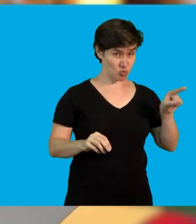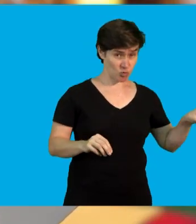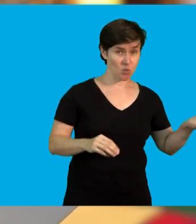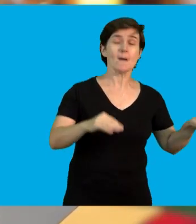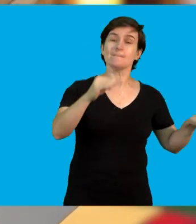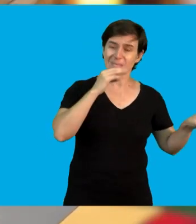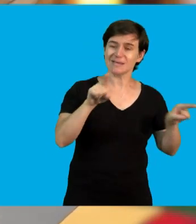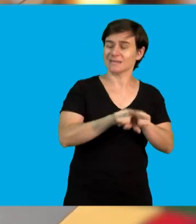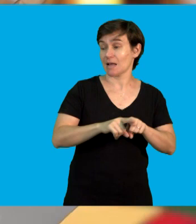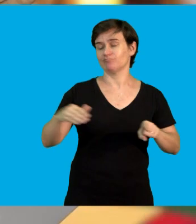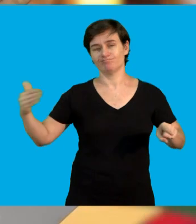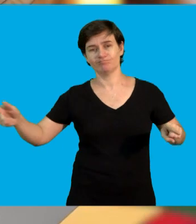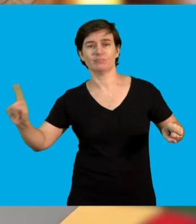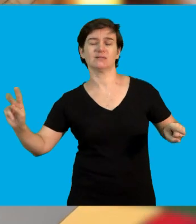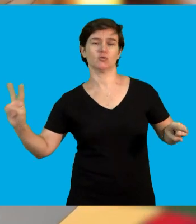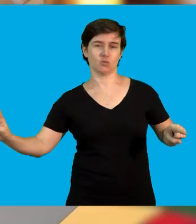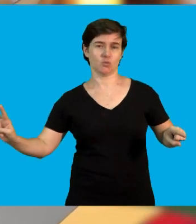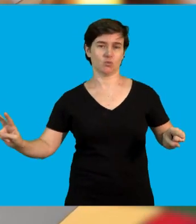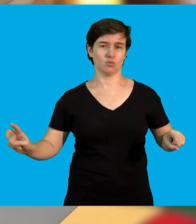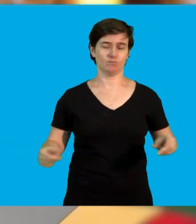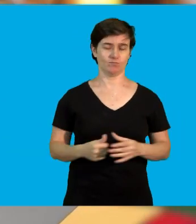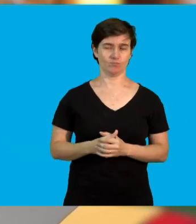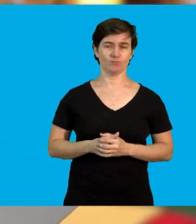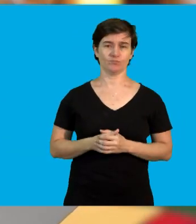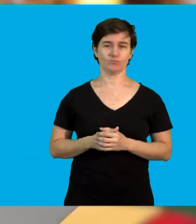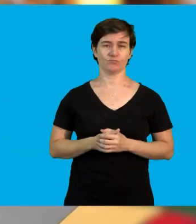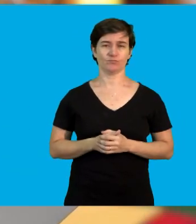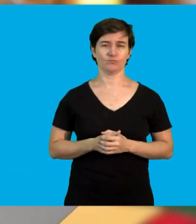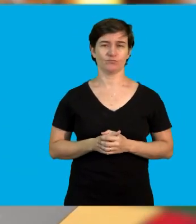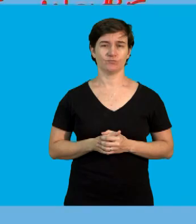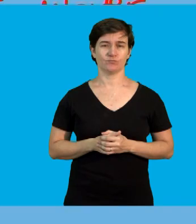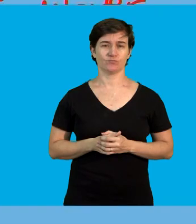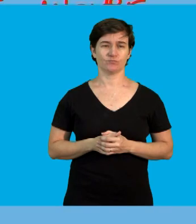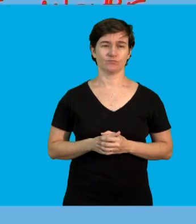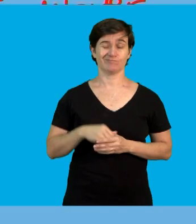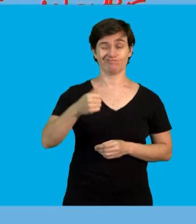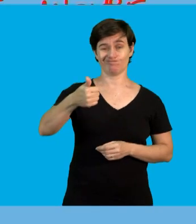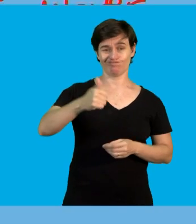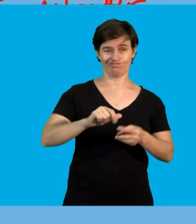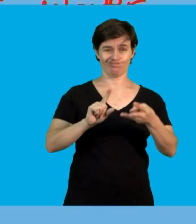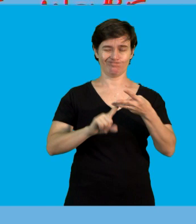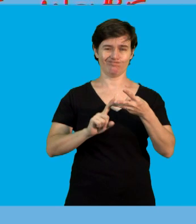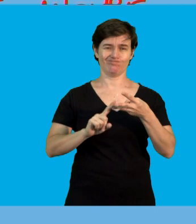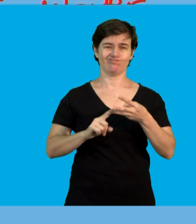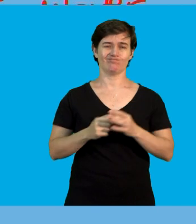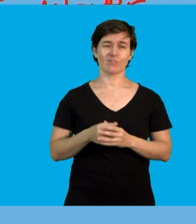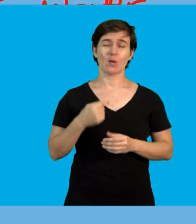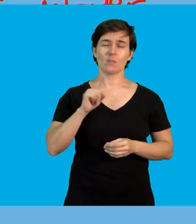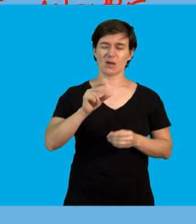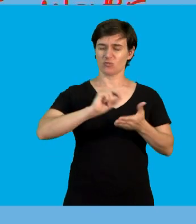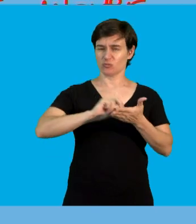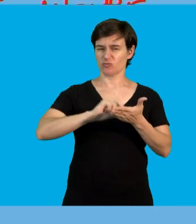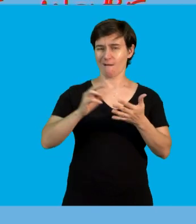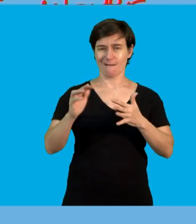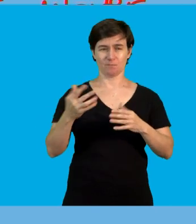that on the left-hand side we have 2, also on the right-hand side we also have 2 magnesium. So question 3, again we need